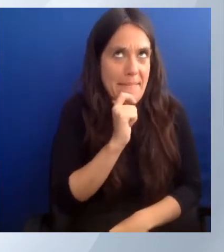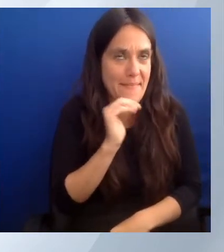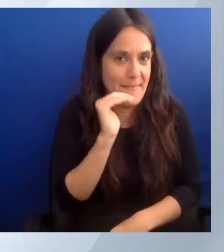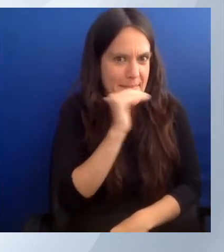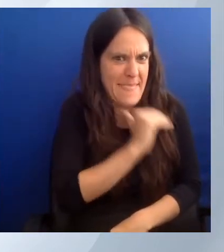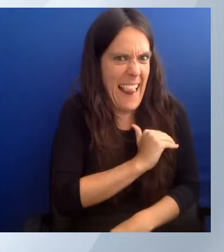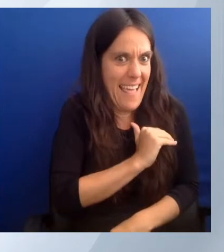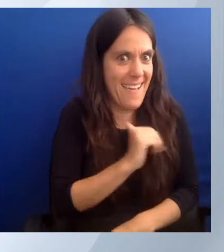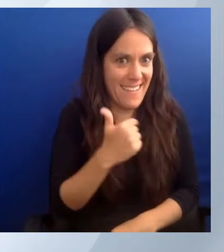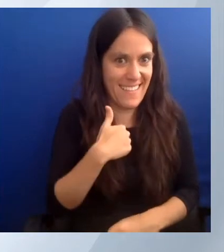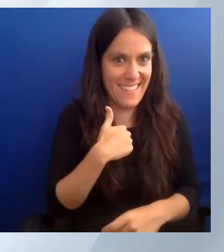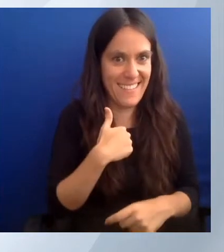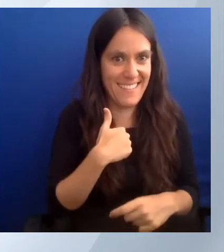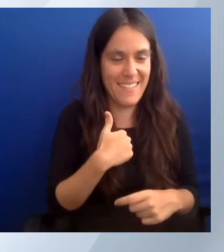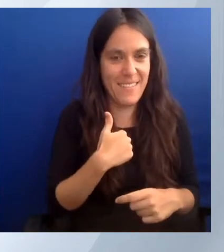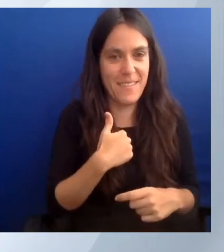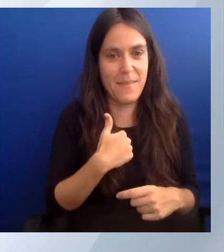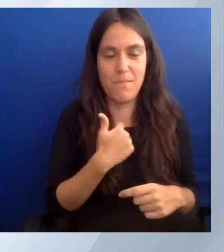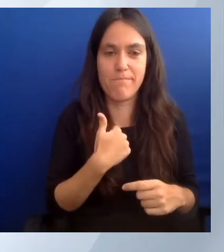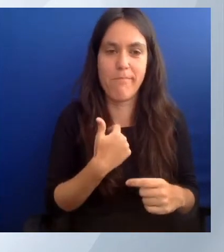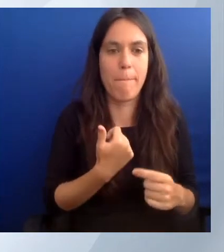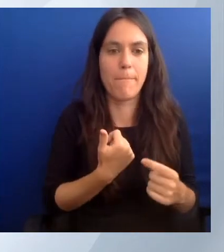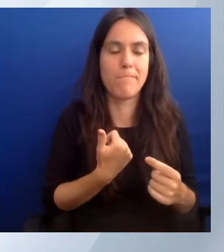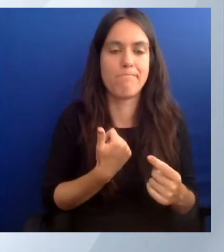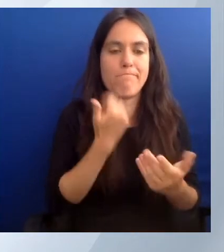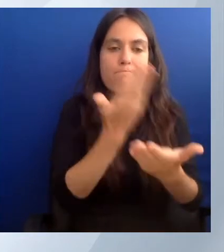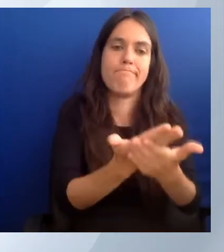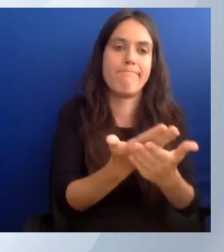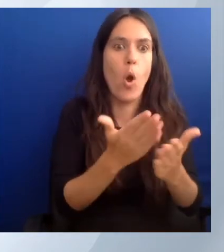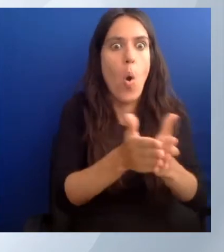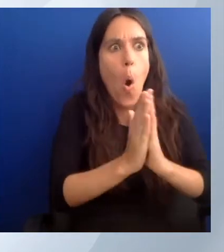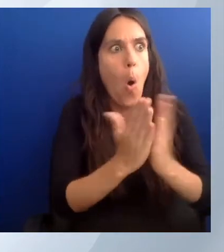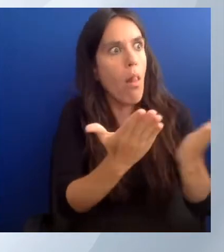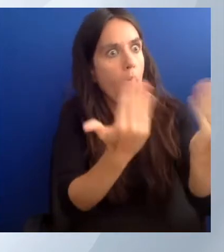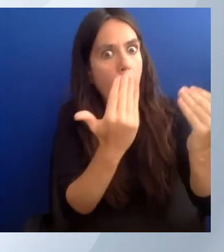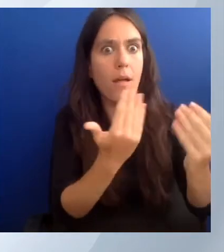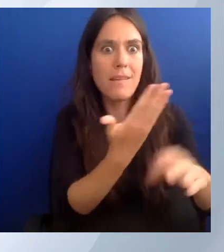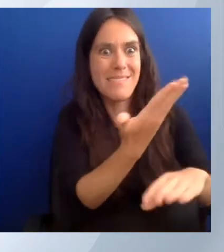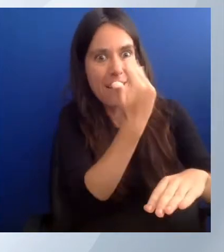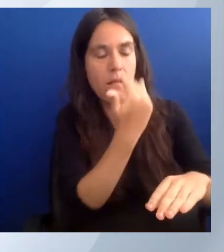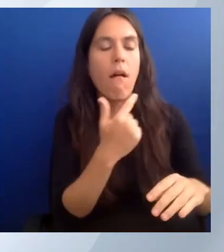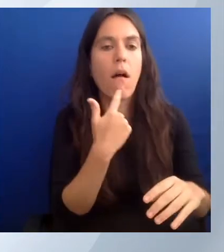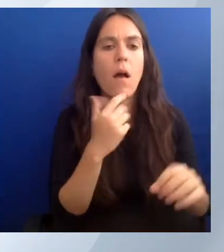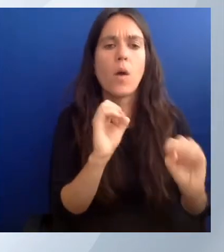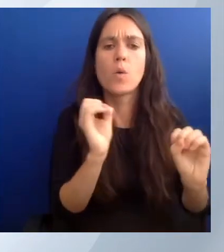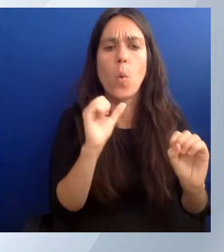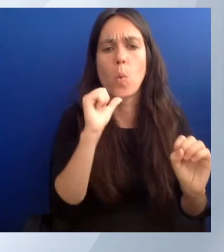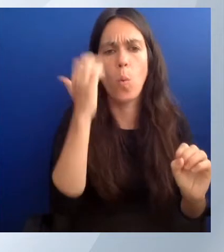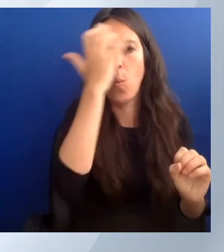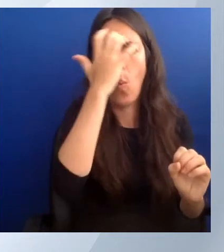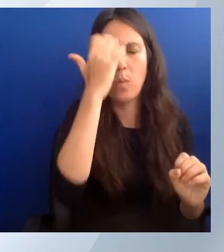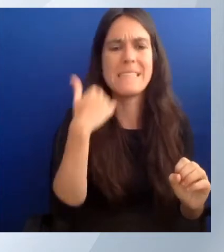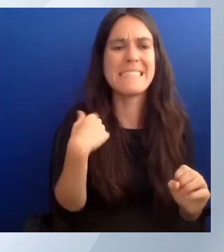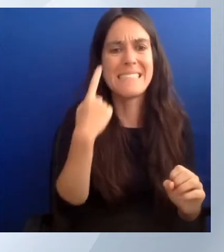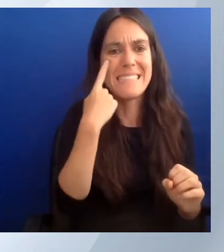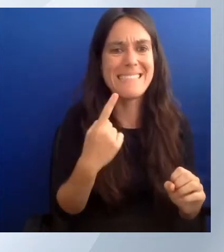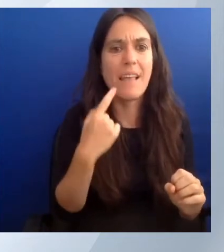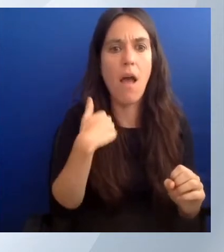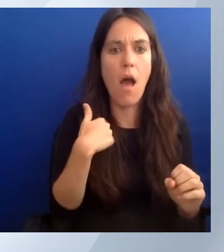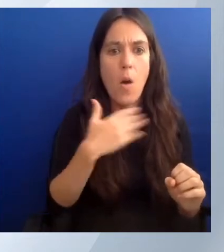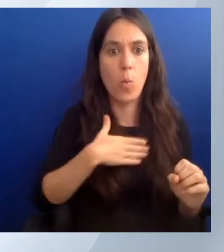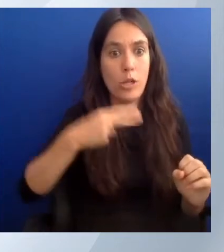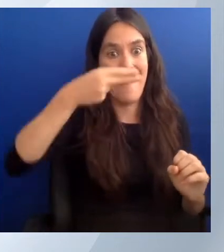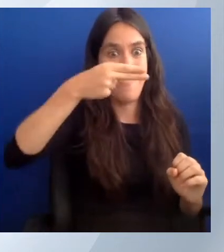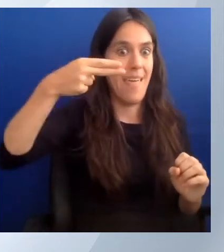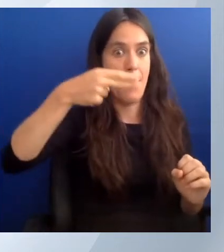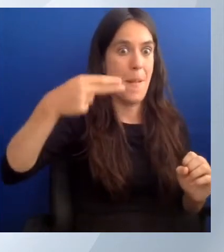code, obviously you're going to make sure that you don't have data collisions, so that I don't need to worry about that. I'm just literally making sure that all of my names are unique